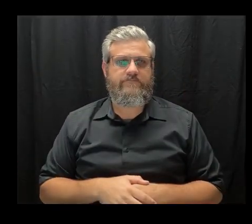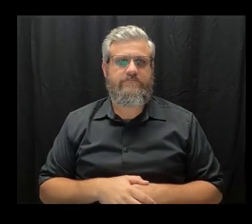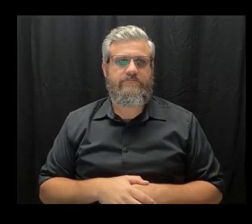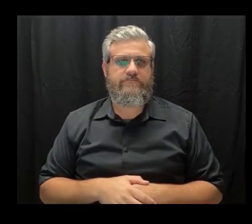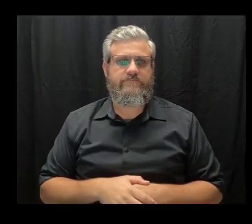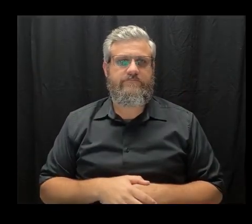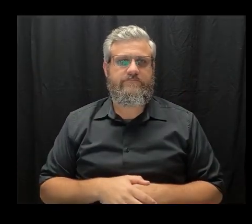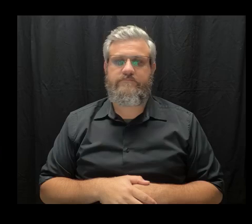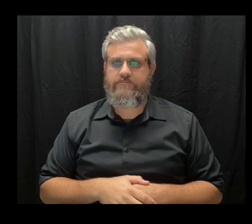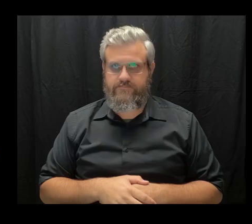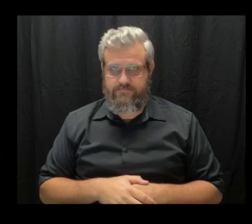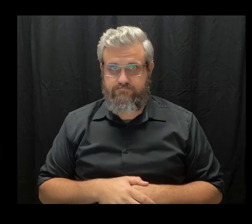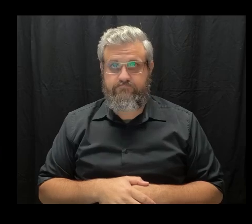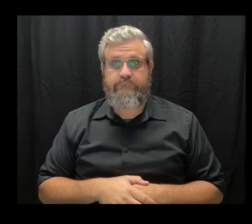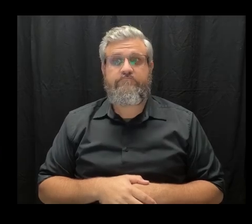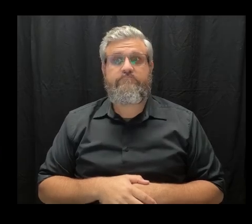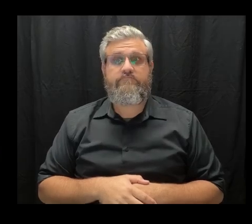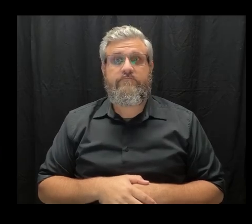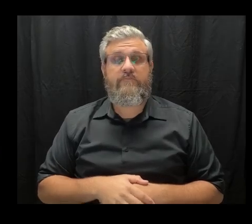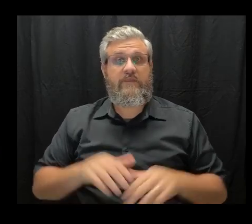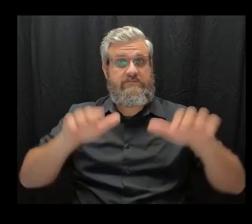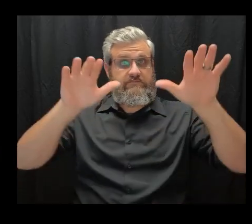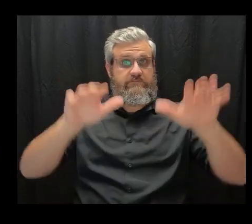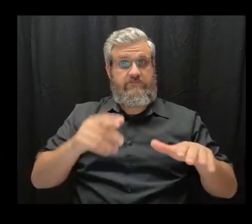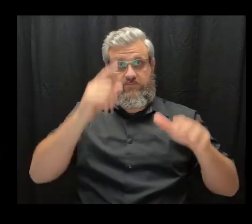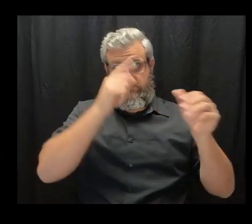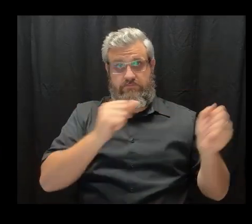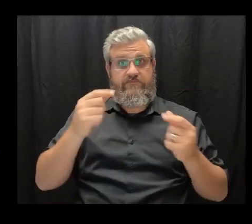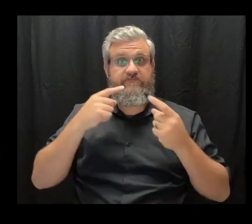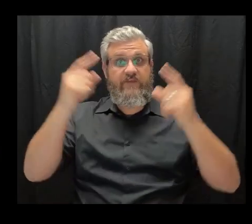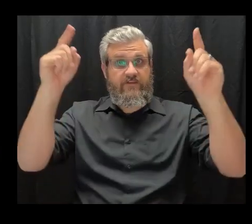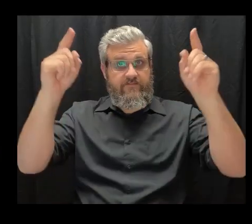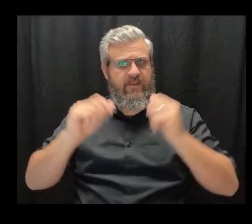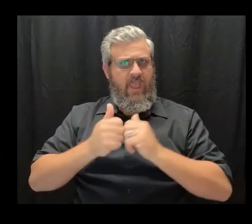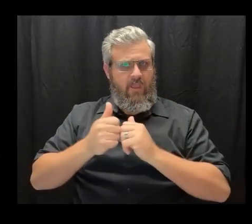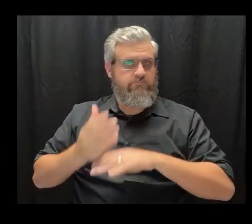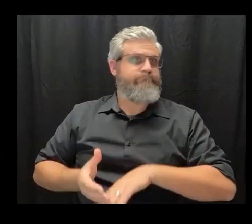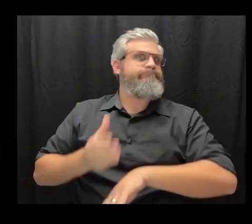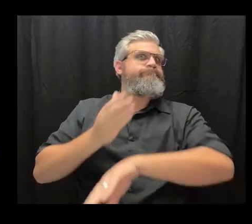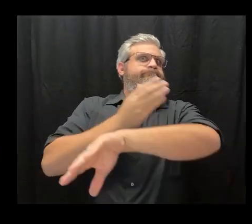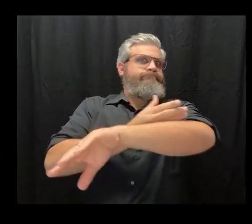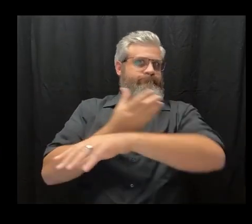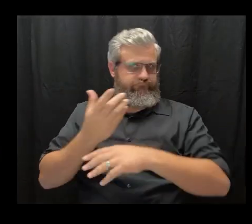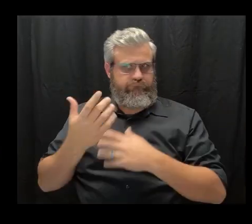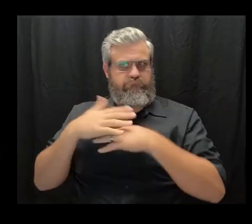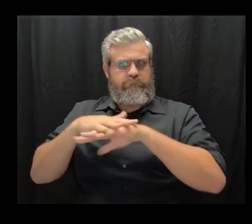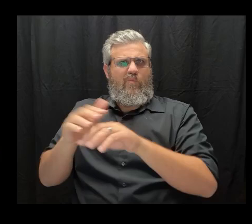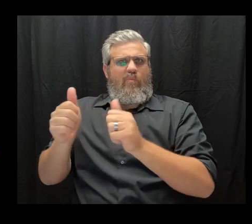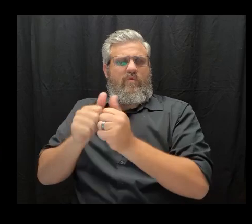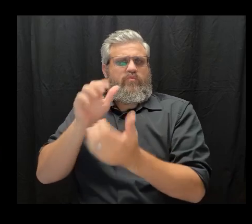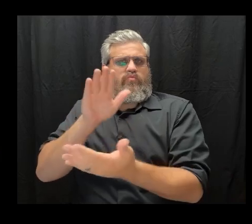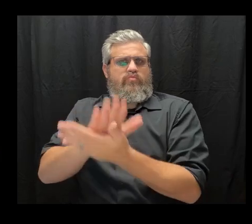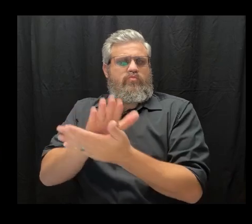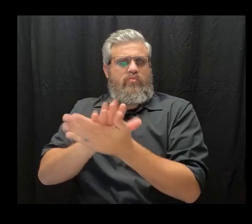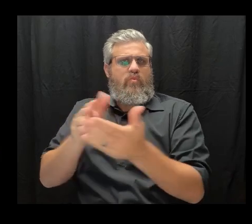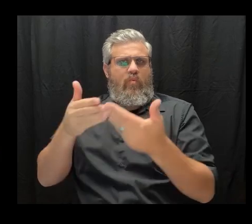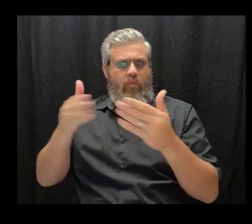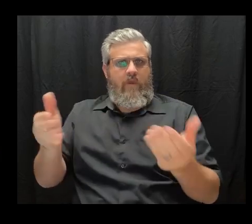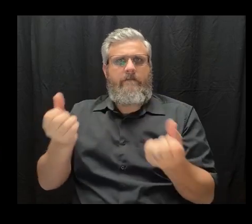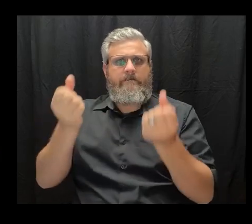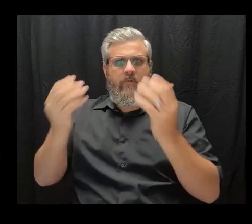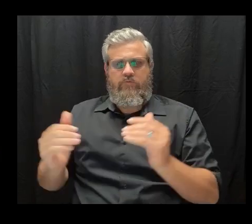The effectiveness of de-escalation strategies is greatly enhanced when they're embedded within a school-wide, multi-tiered